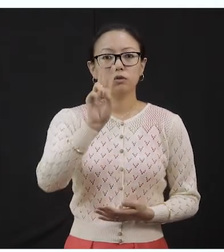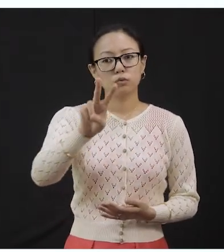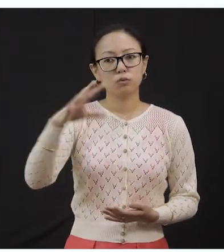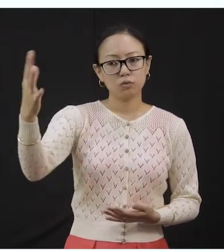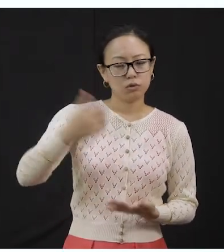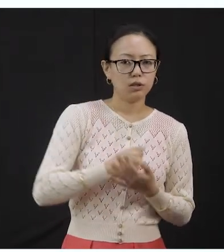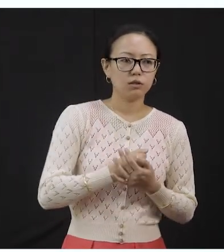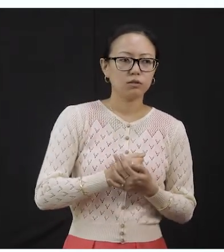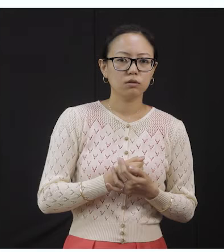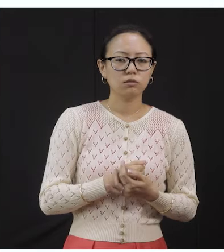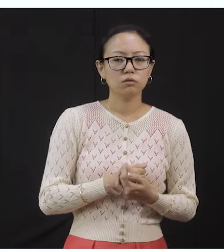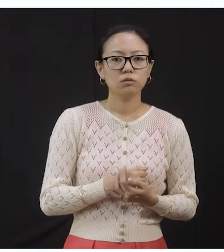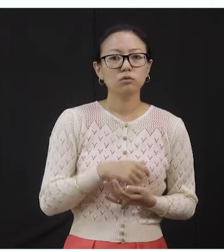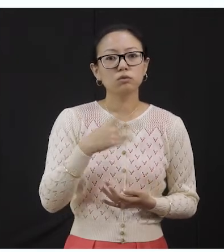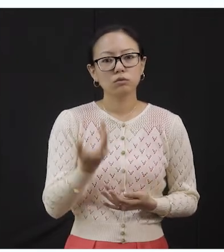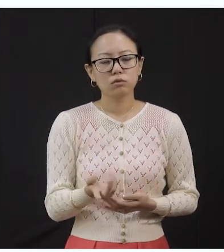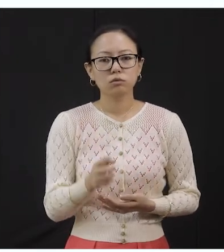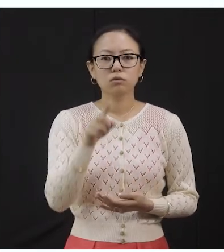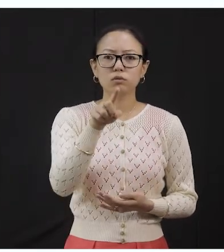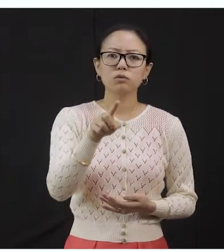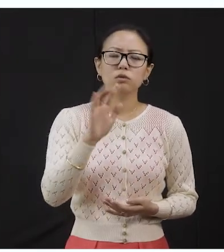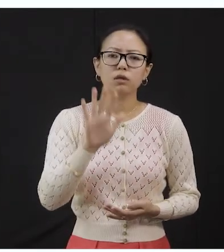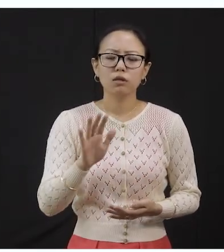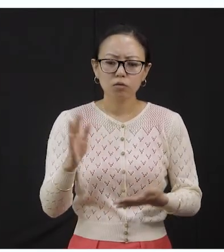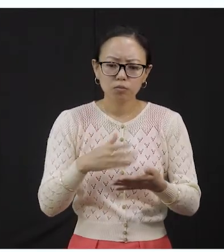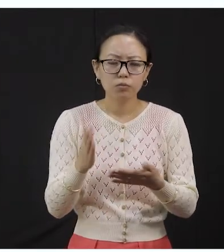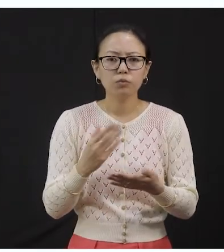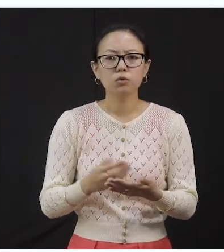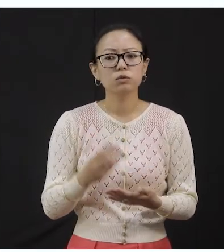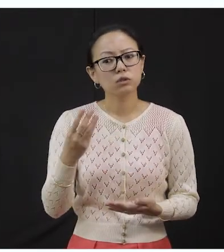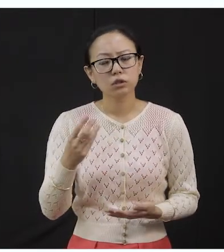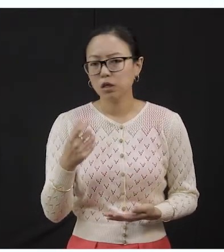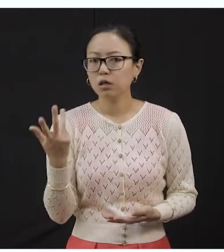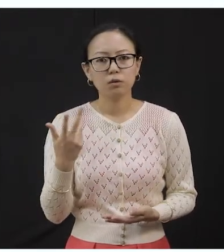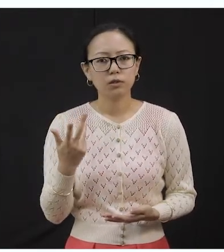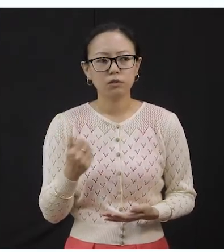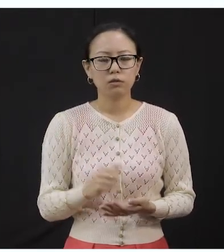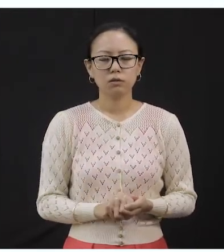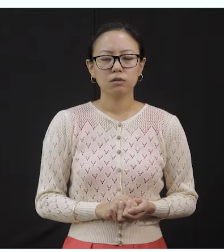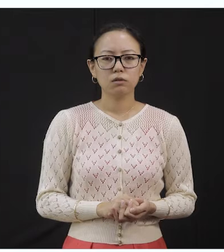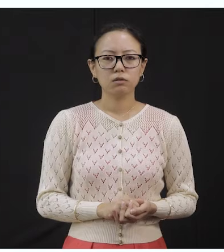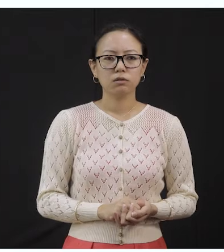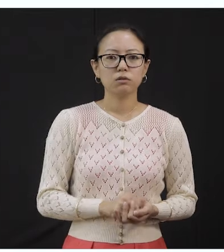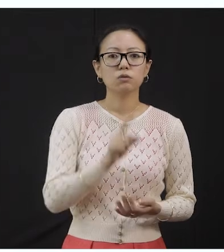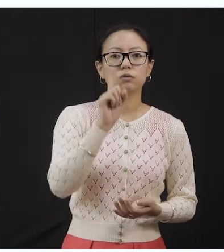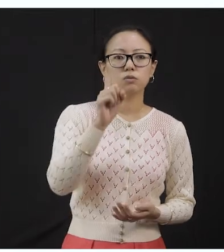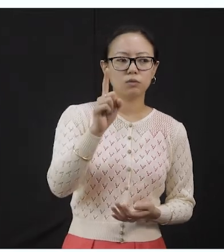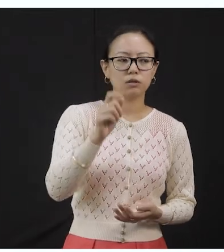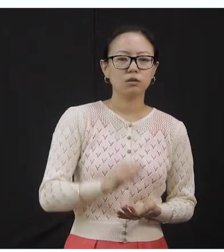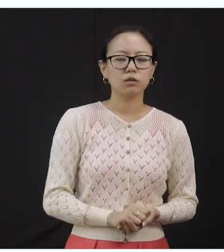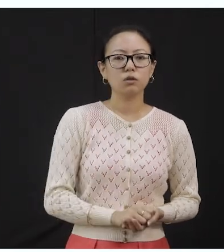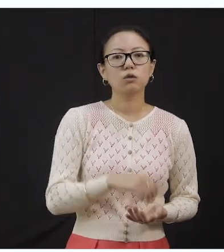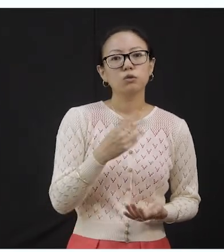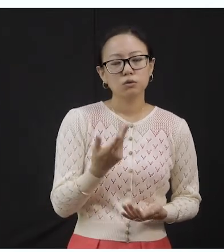1, 2. Then get how many books? one book. That means